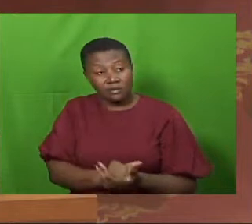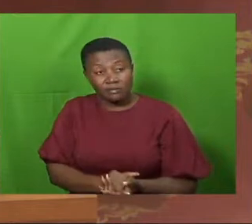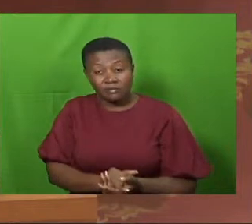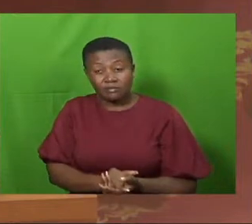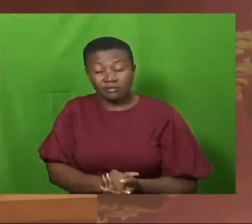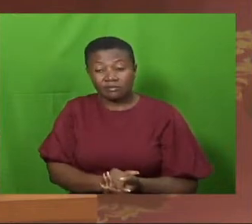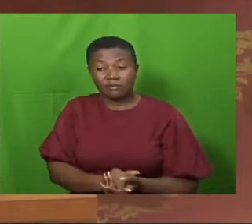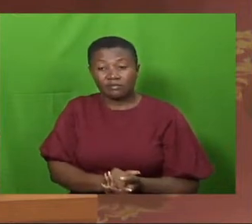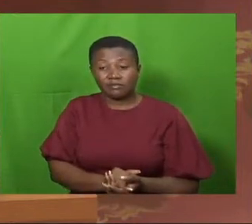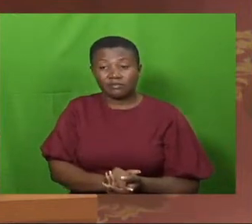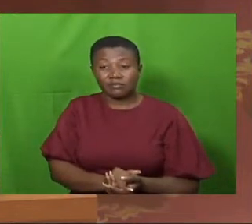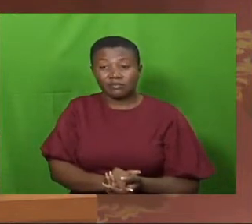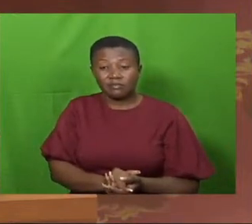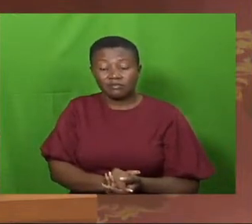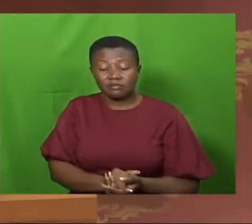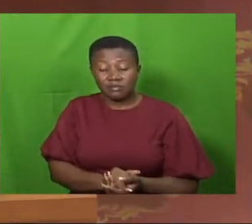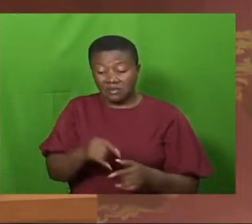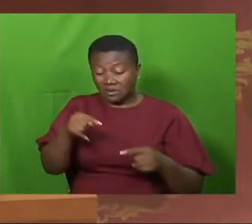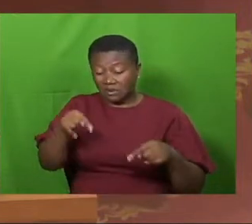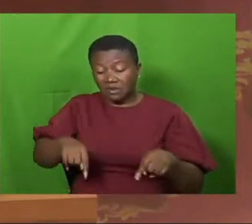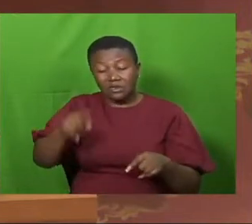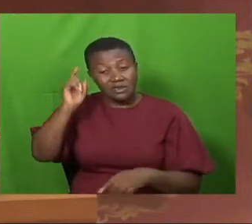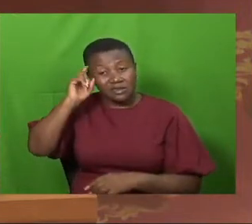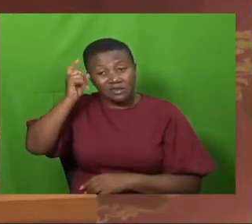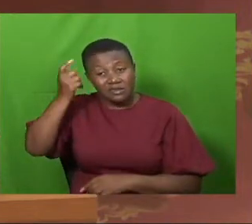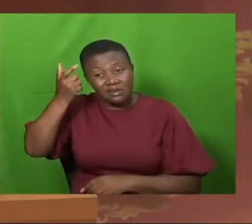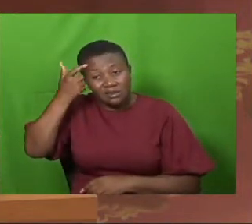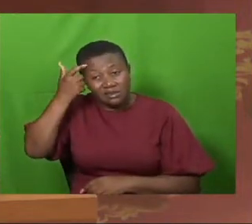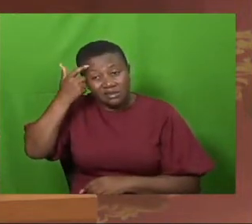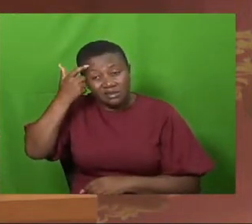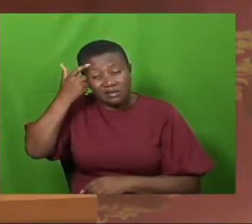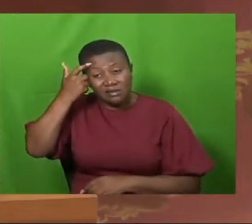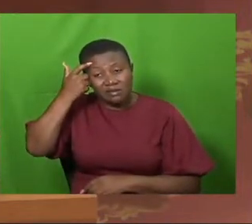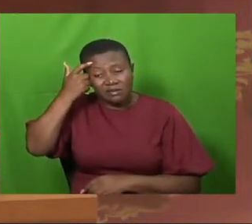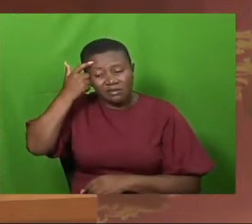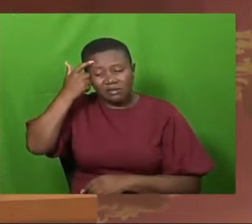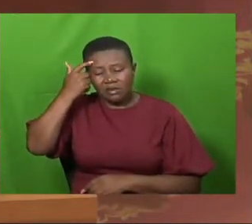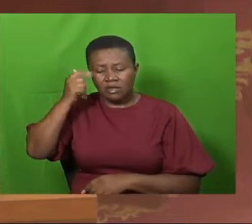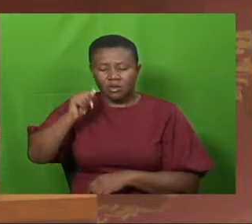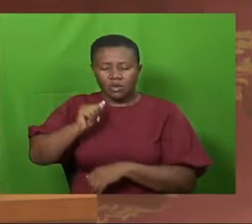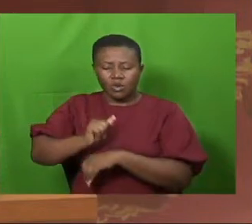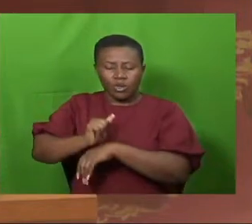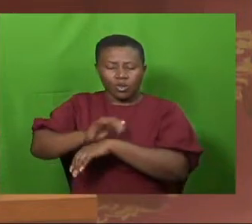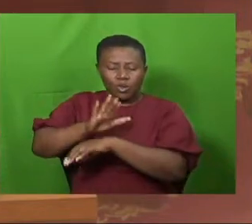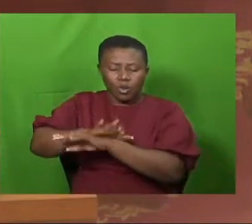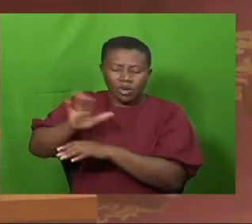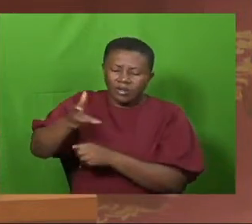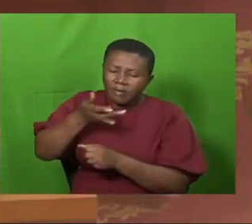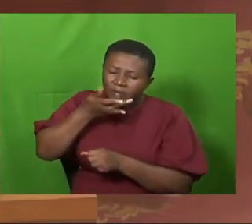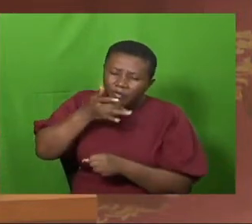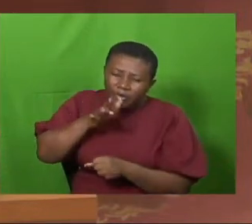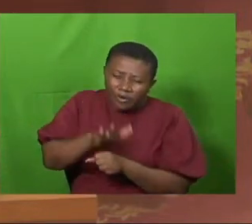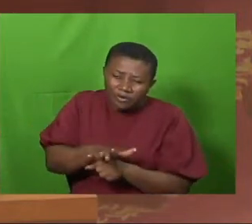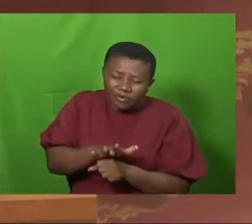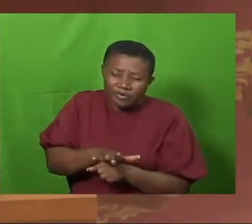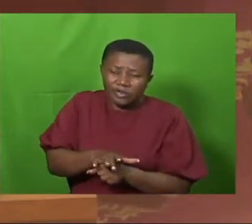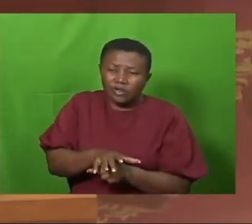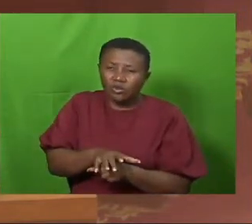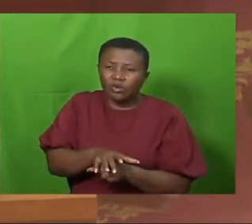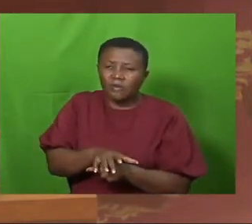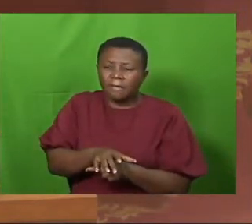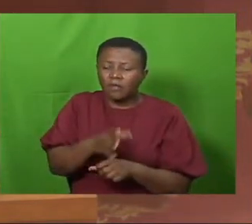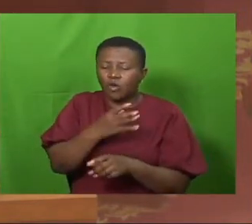clearly this government has lived up to its promise. This government has admitted